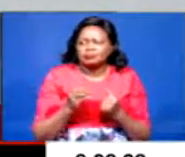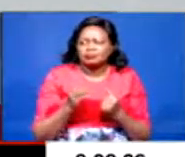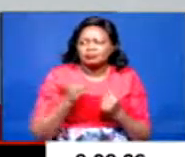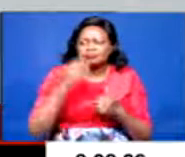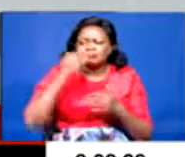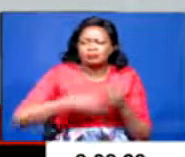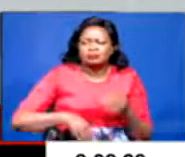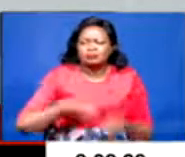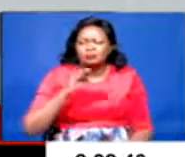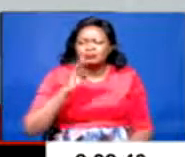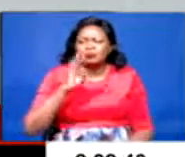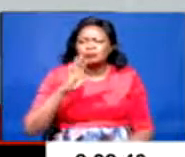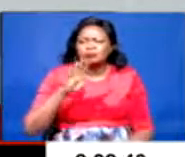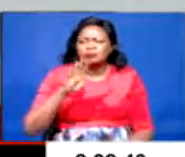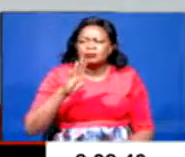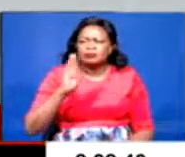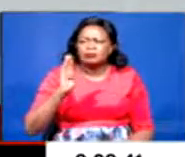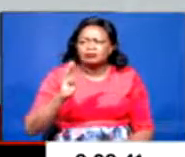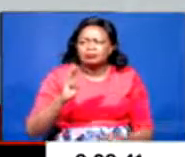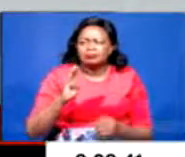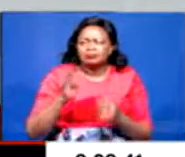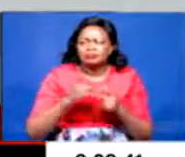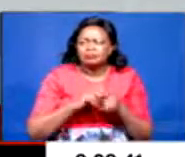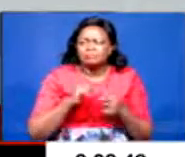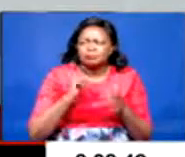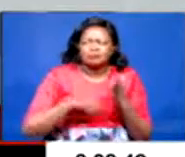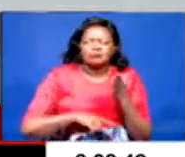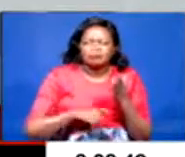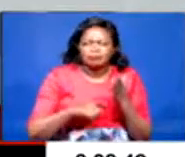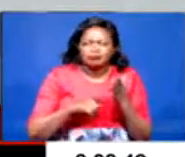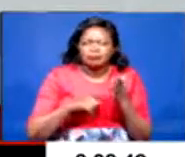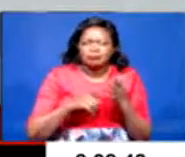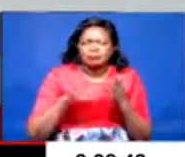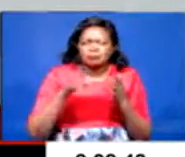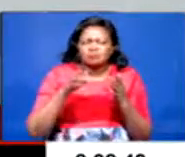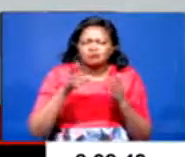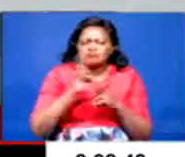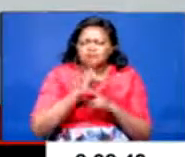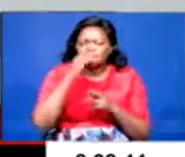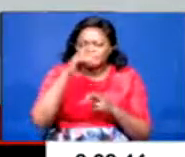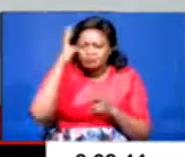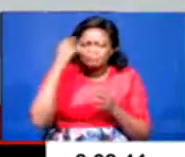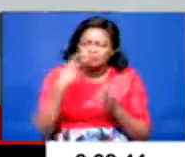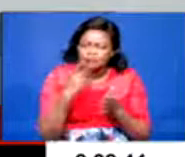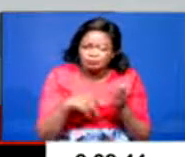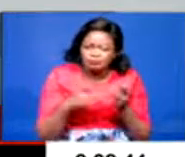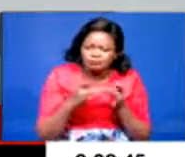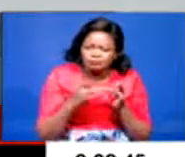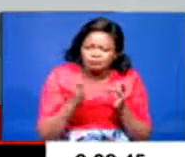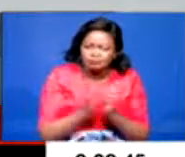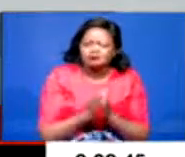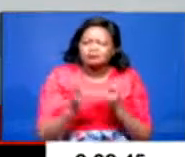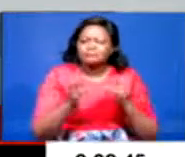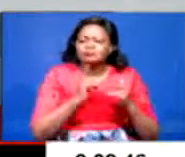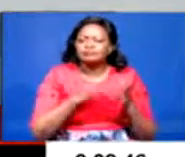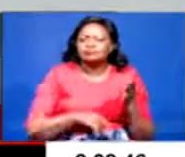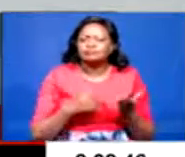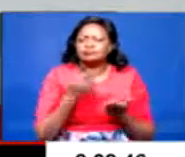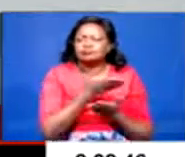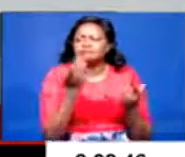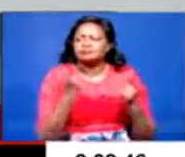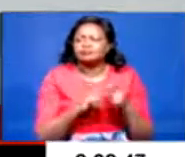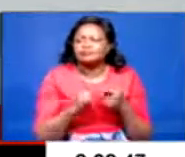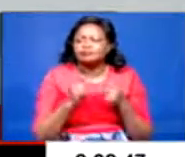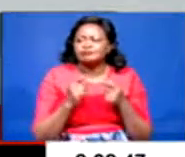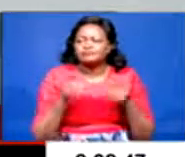34Bs. Now, those Form 34Bs is what Chebukati will use to look at what is in the portal and look at what he has on the ground for, and then be able to